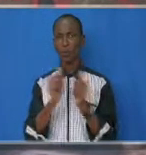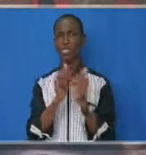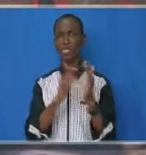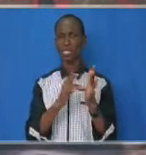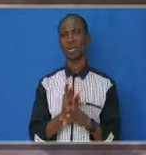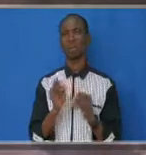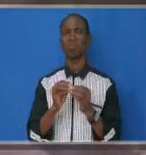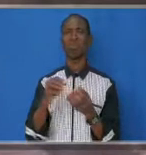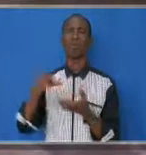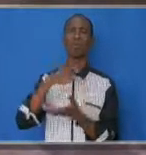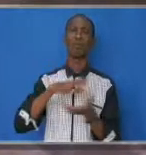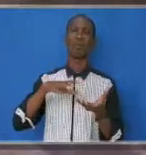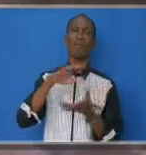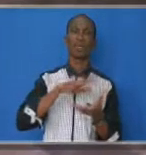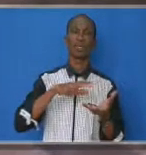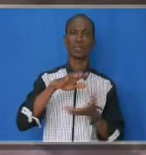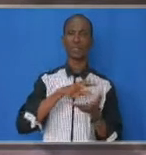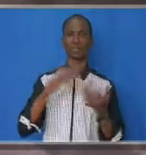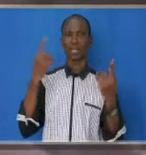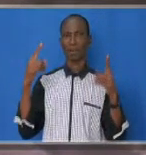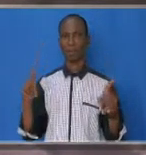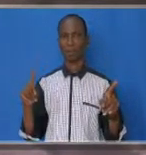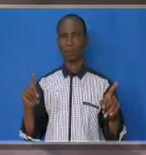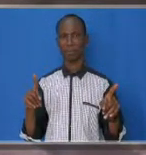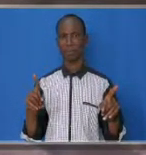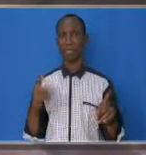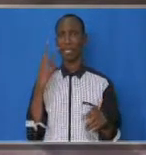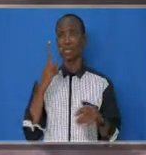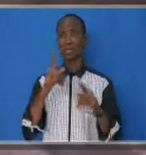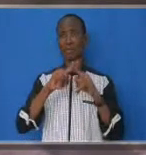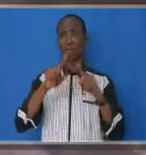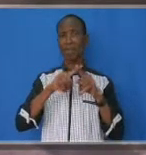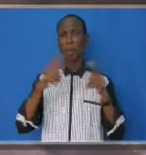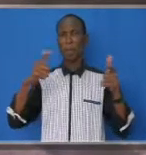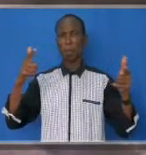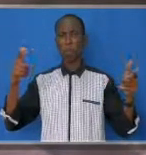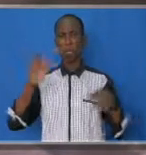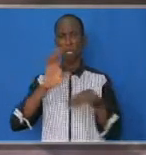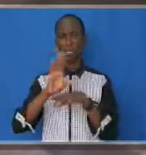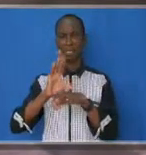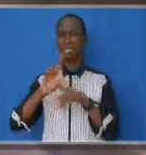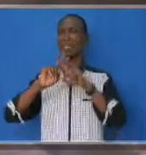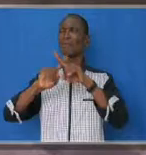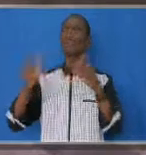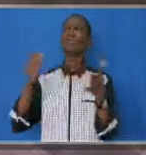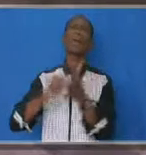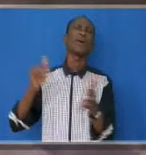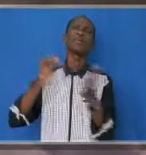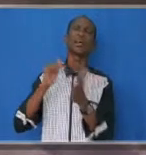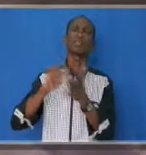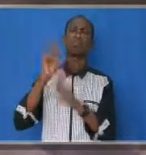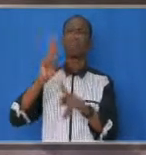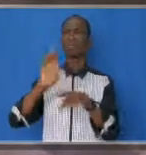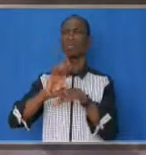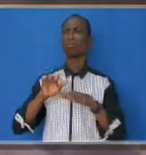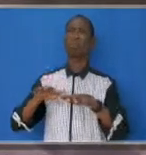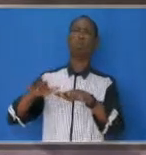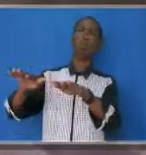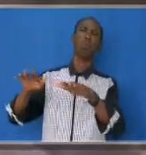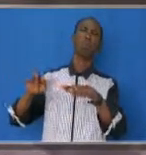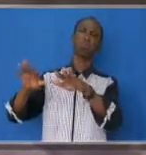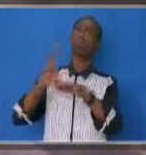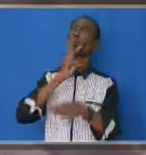covenant people of God. They experienced so many miracles, wonderful things of God. They